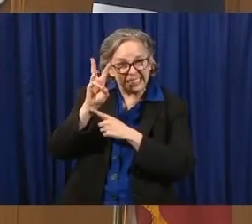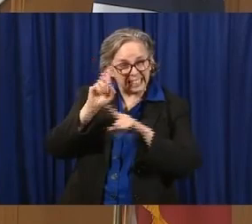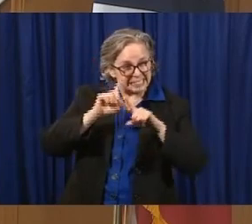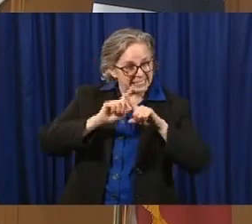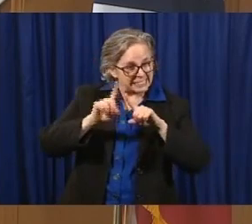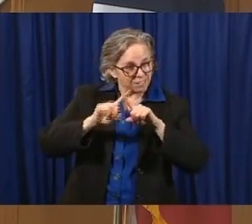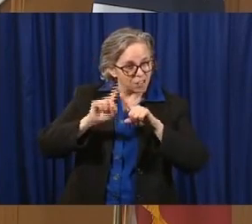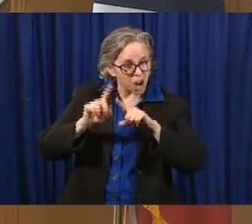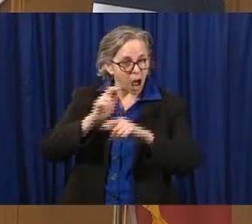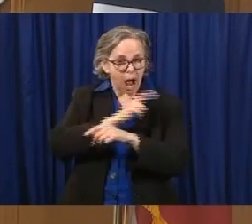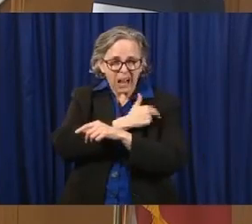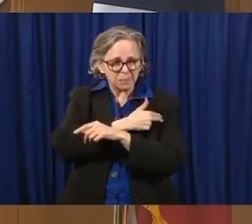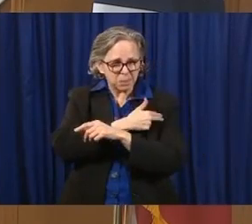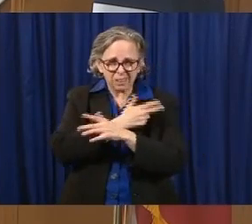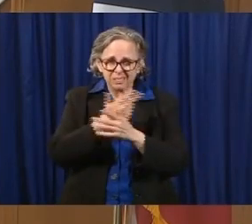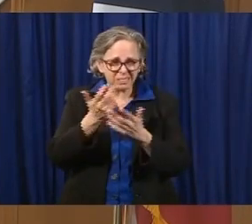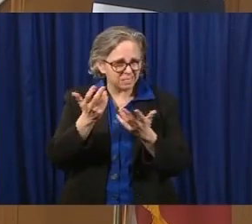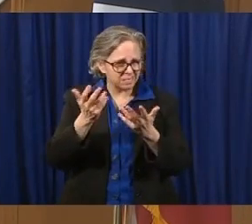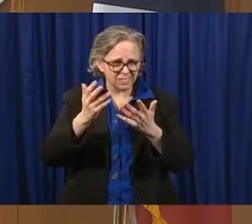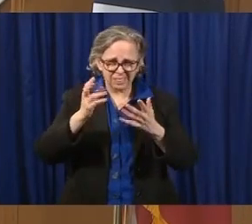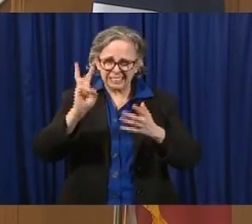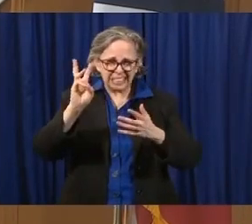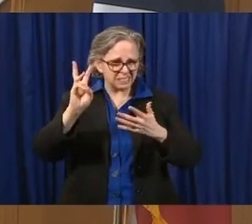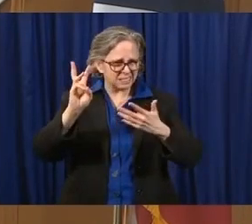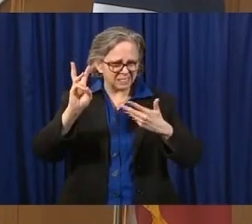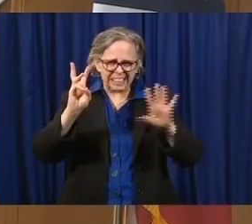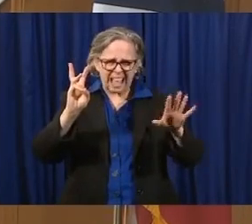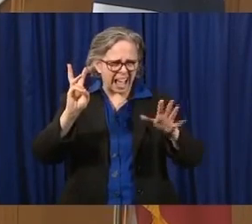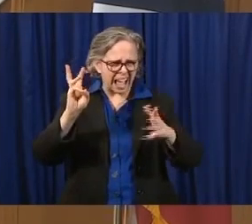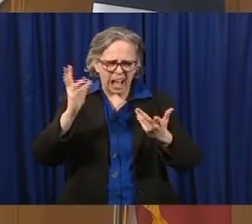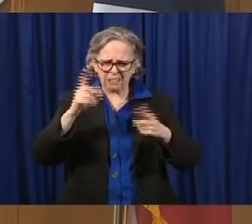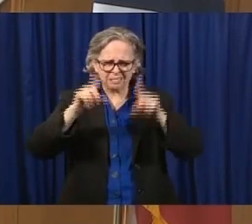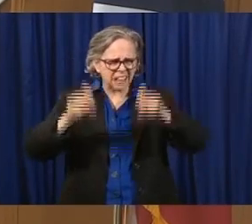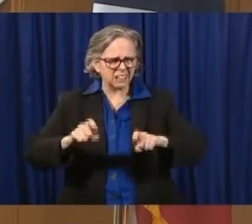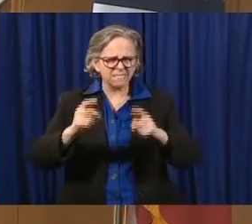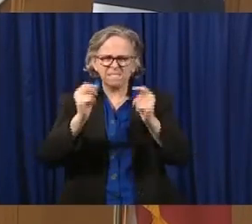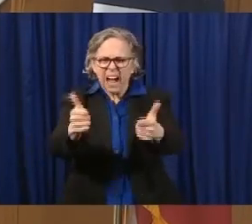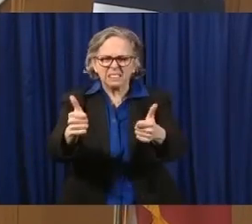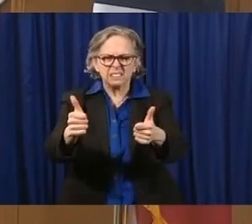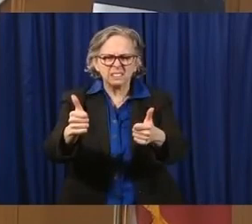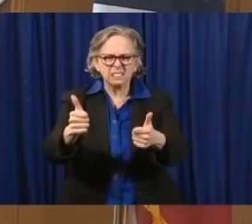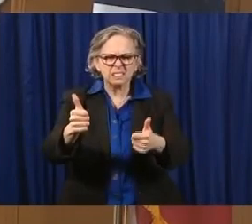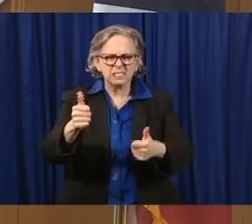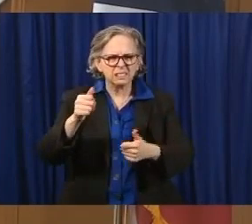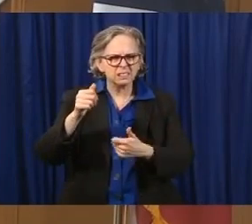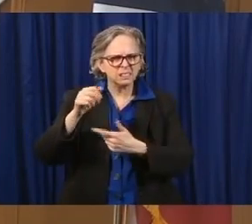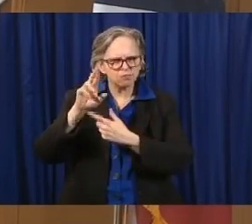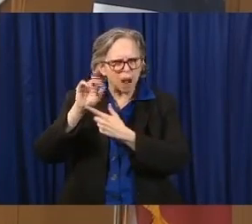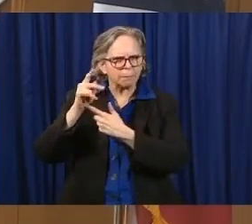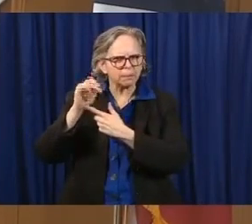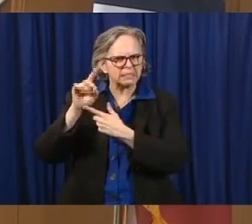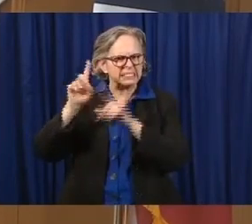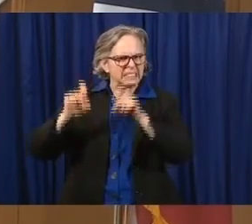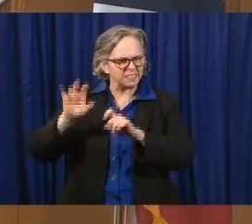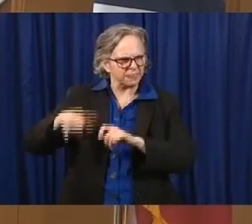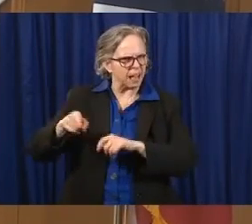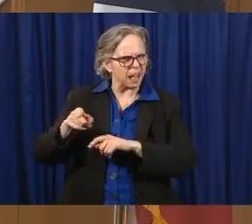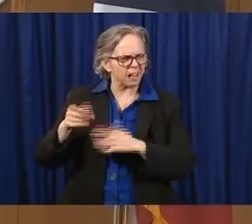great hospitals that have the ability to test and test rapidly. So if